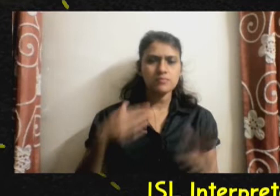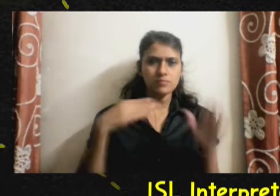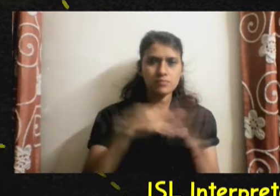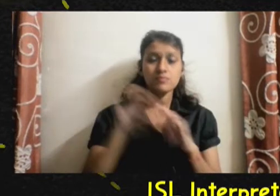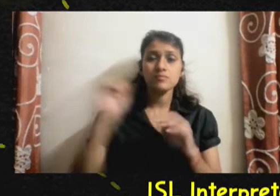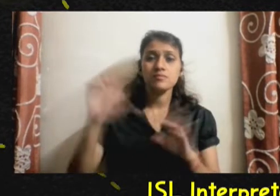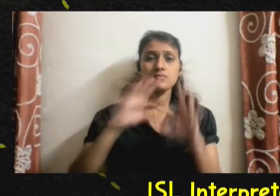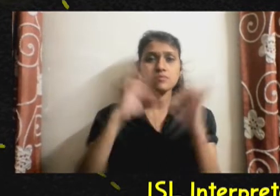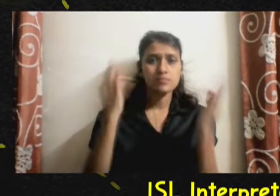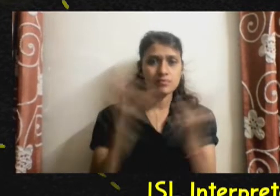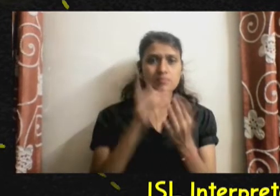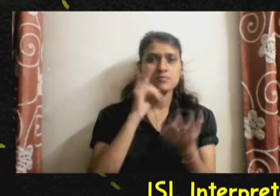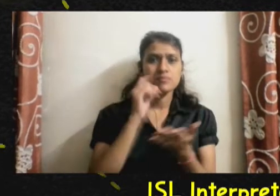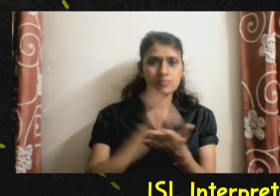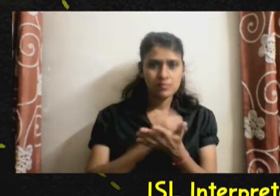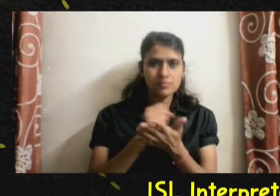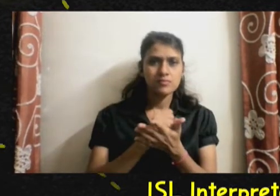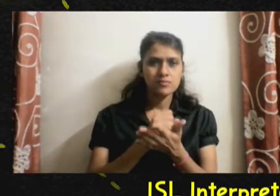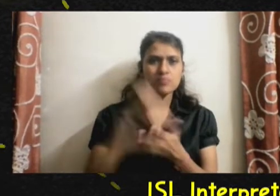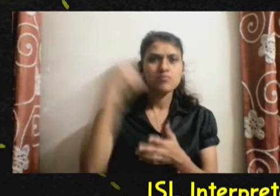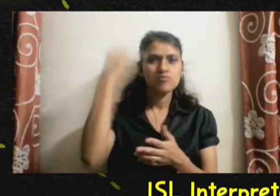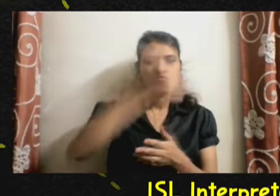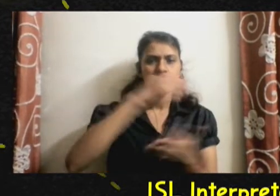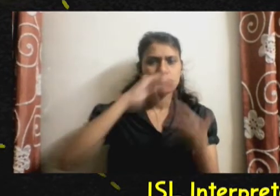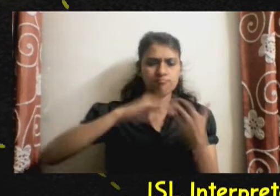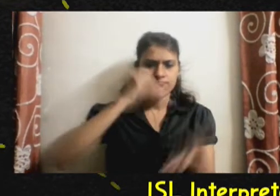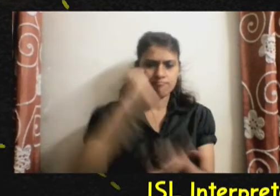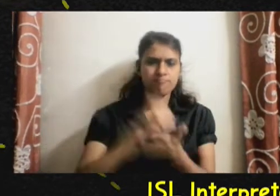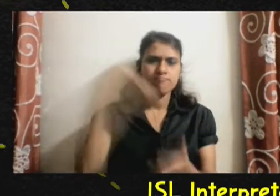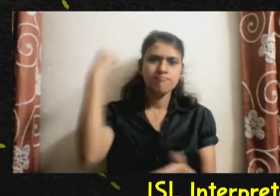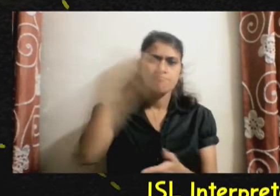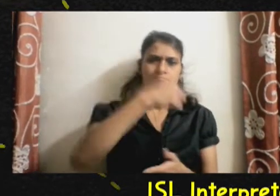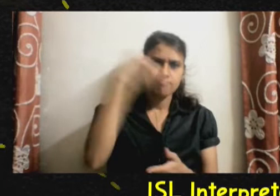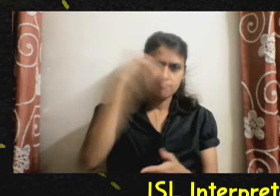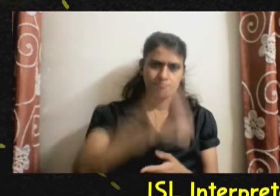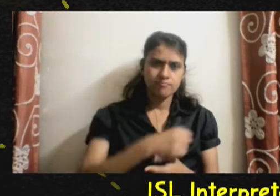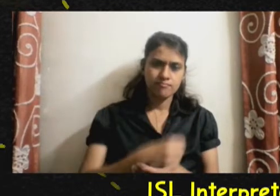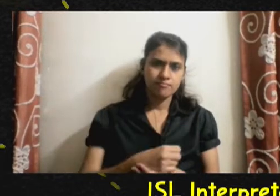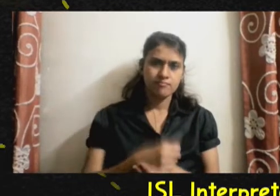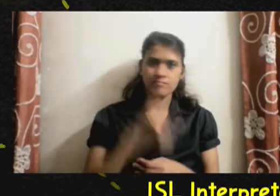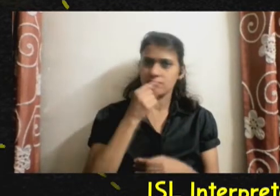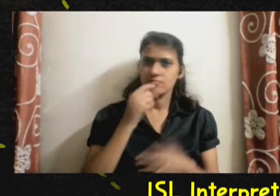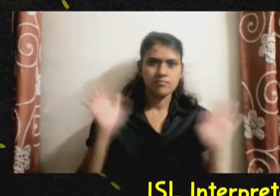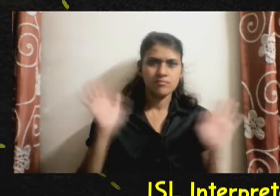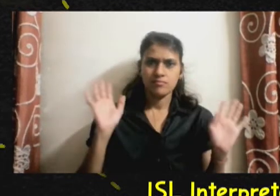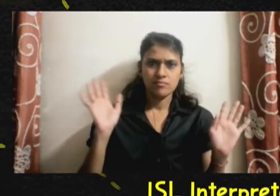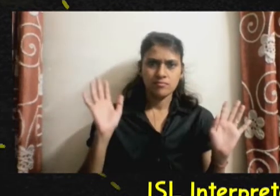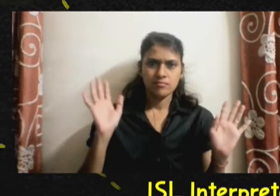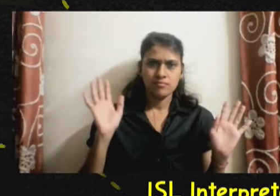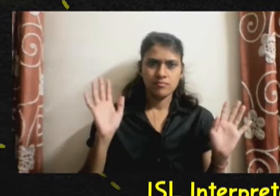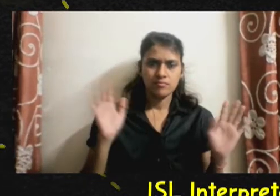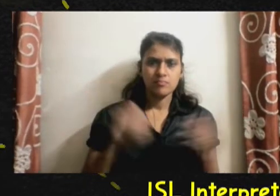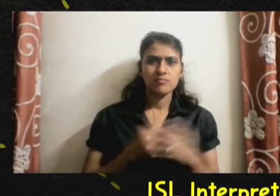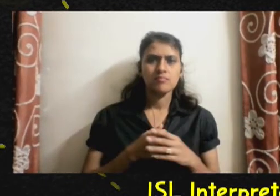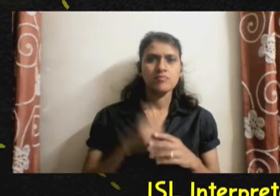to get him forcibly married. And he was safe. His telephone had been taken away